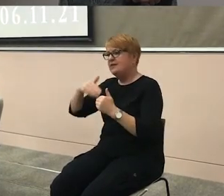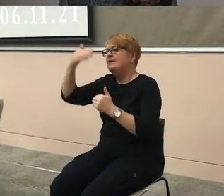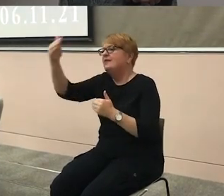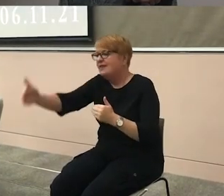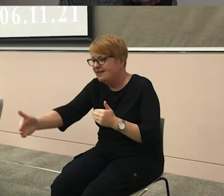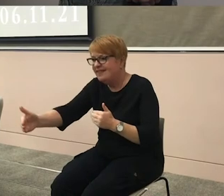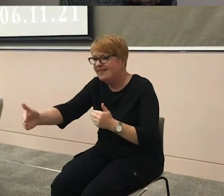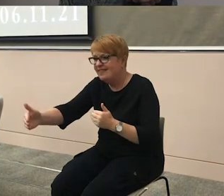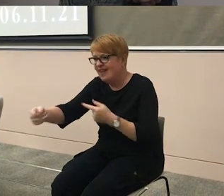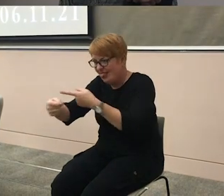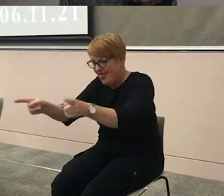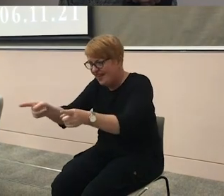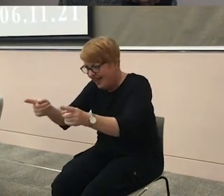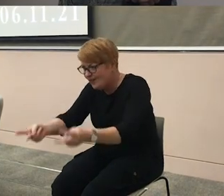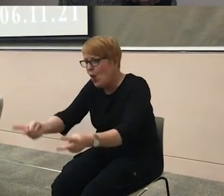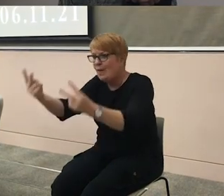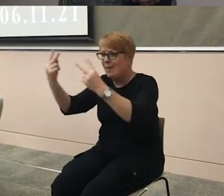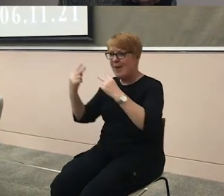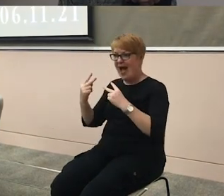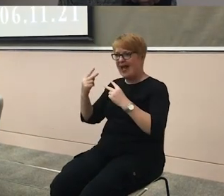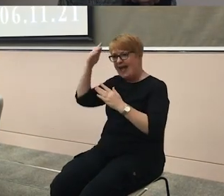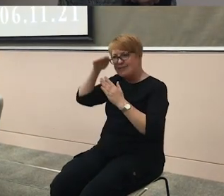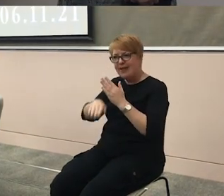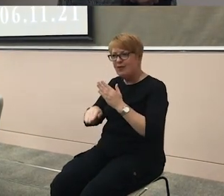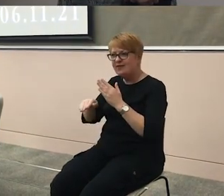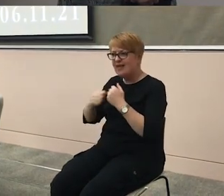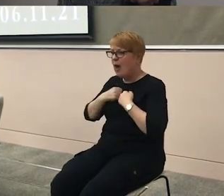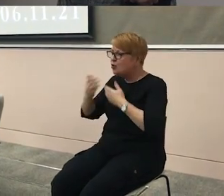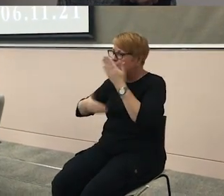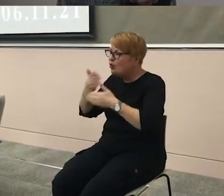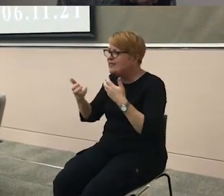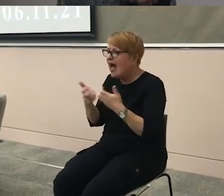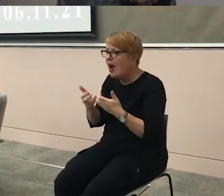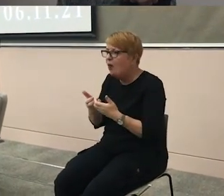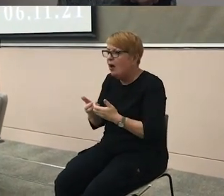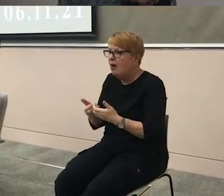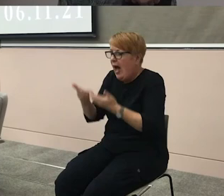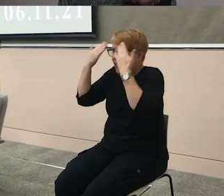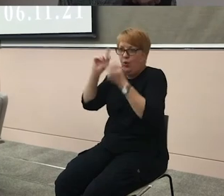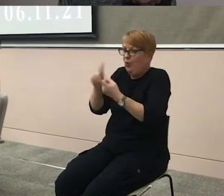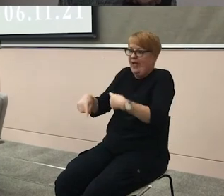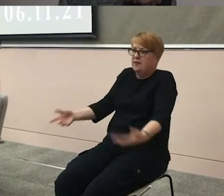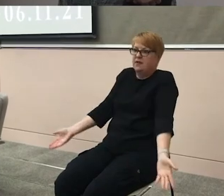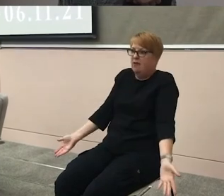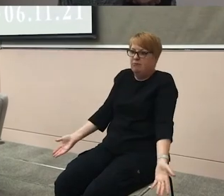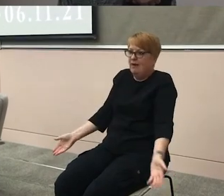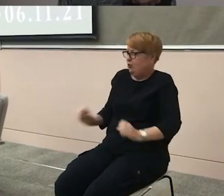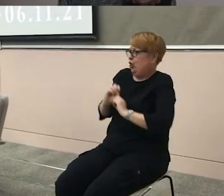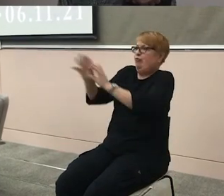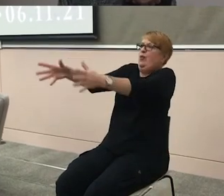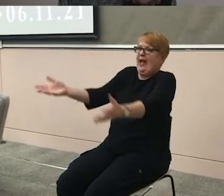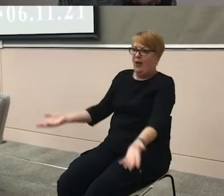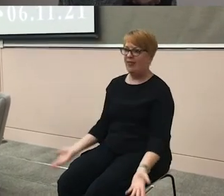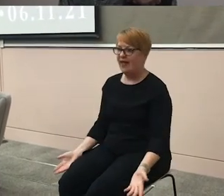to experience those as well? Like, what are those other ways? I don't have an answer, I'm just throwing it out there. Like, how else can